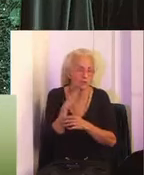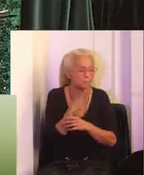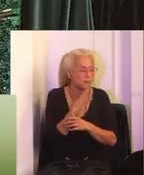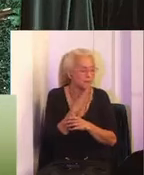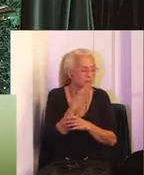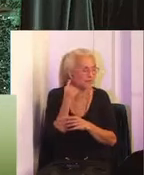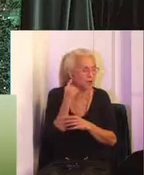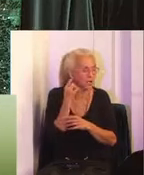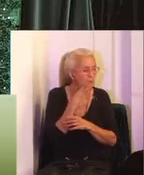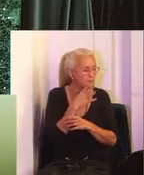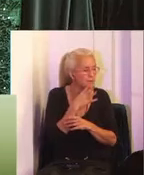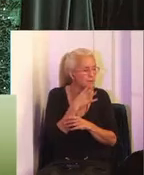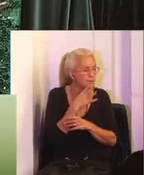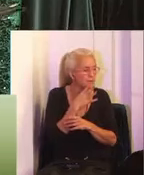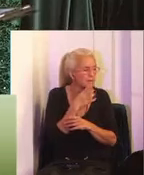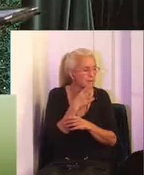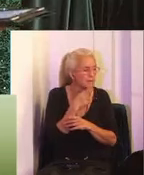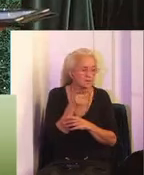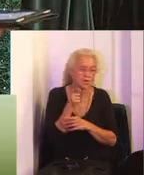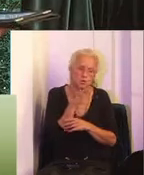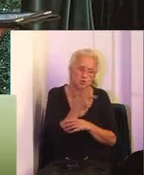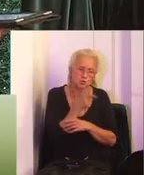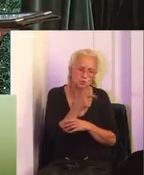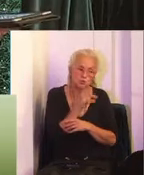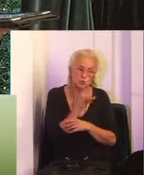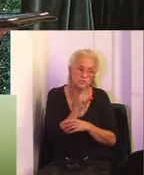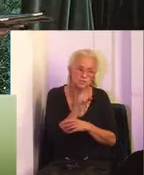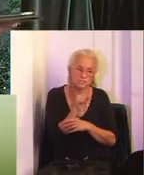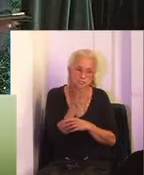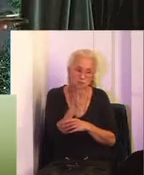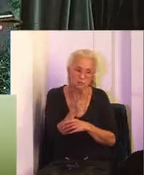in our ears, you is smart.